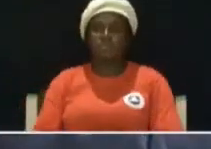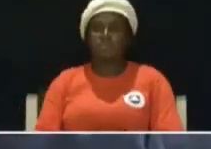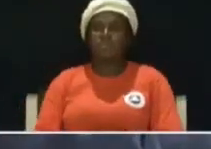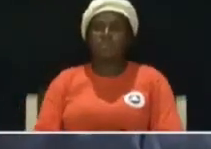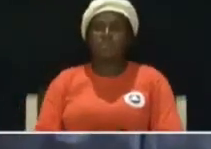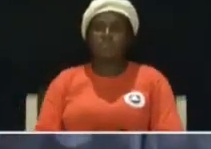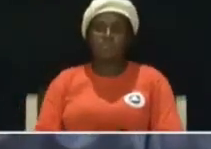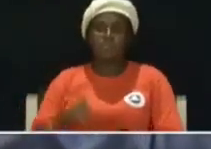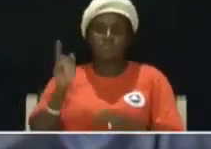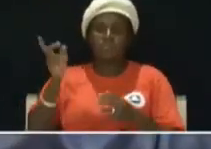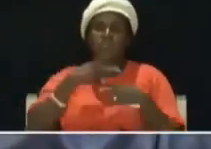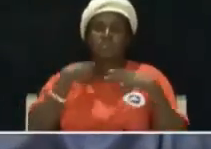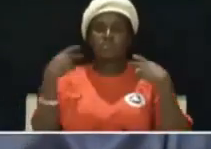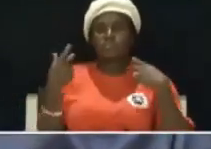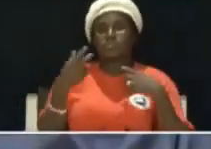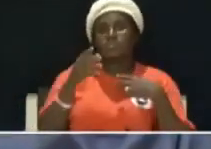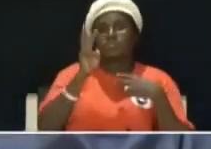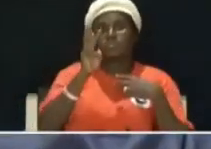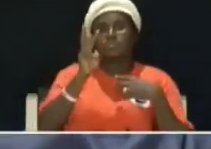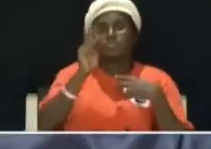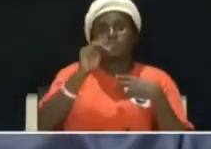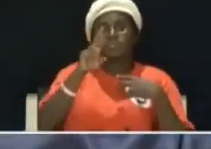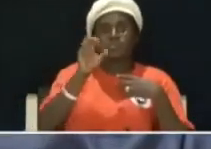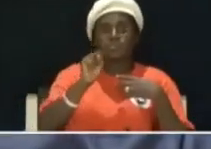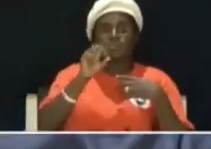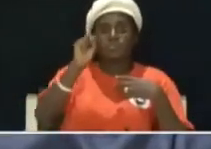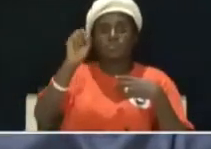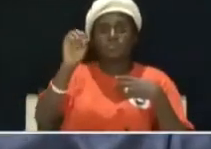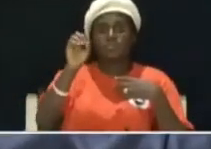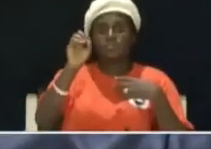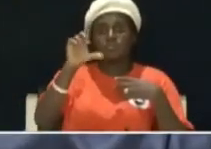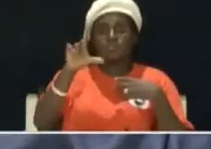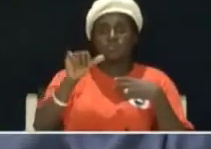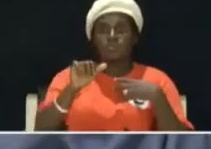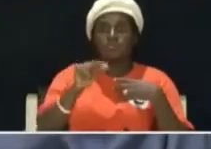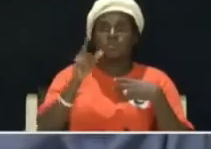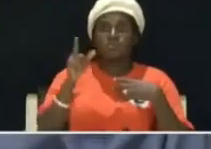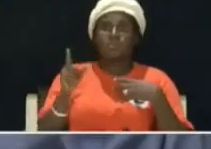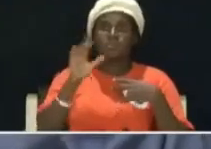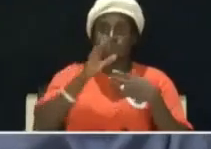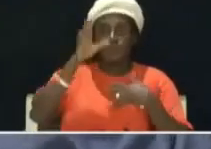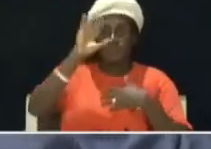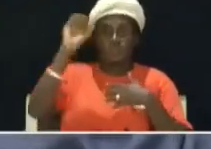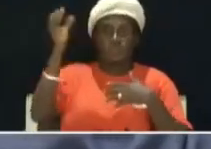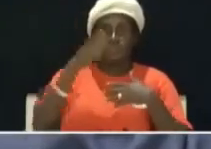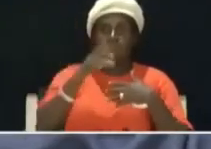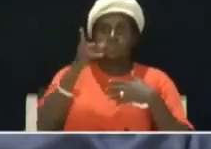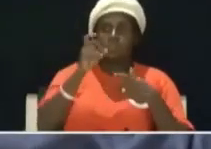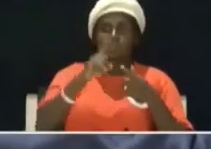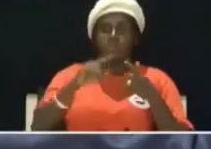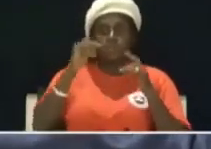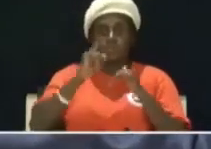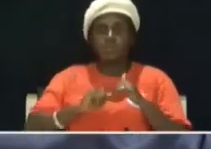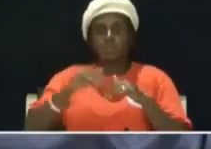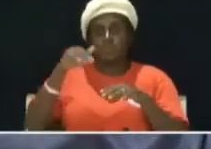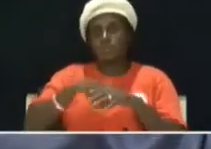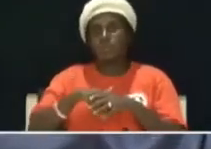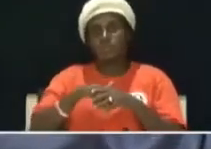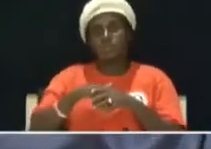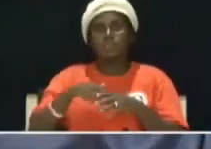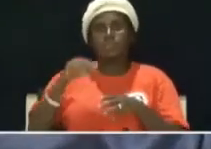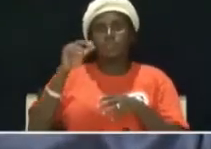I'm Pastor Mrs. Shola Jesubande. By his grace, I'm one of the pastors in Redemption City of God. In